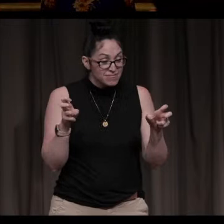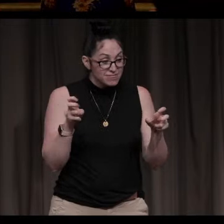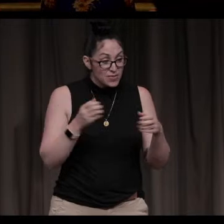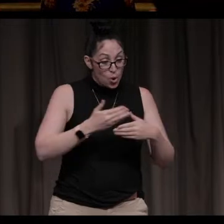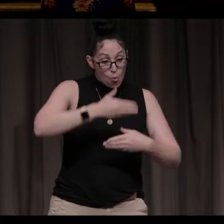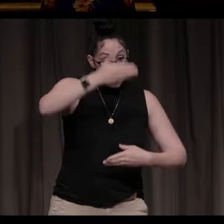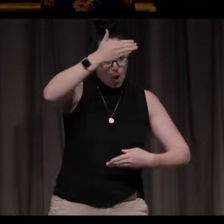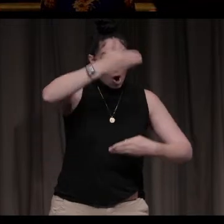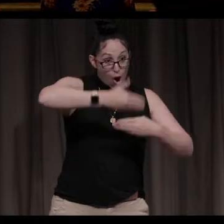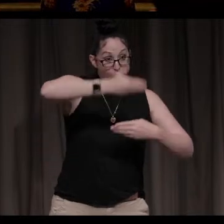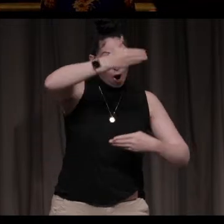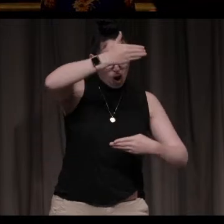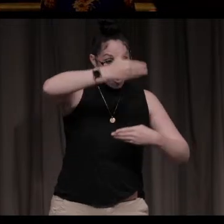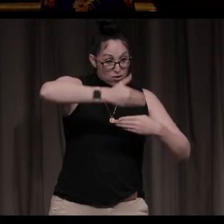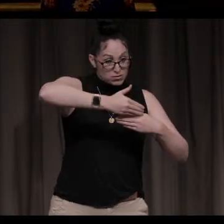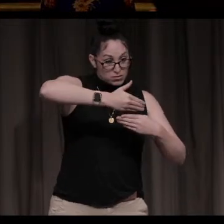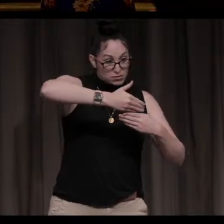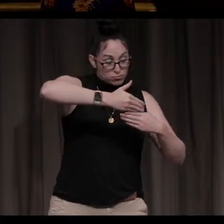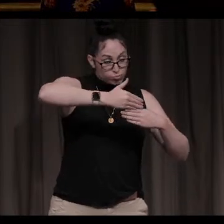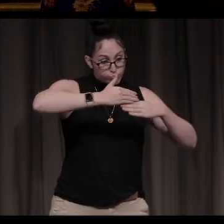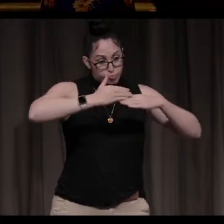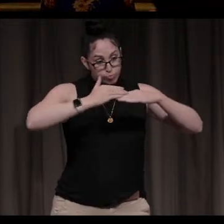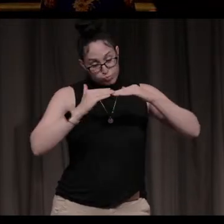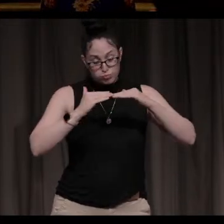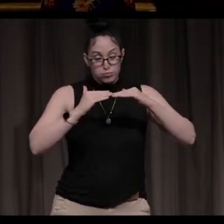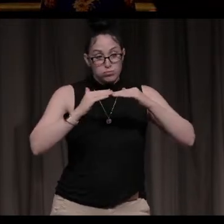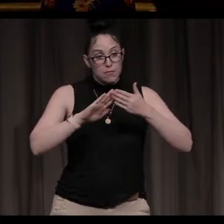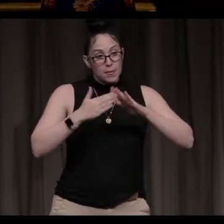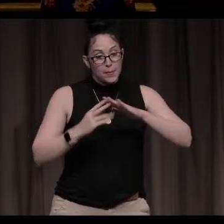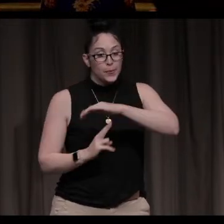are bridges. And so I think that this is what these represent.